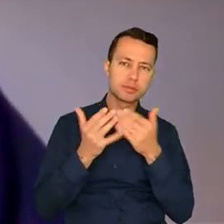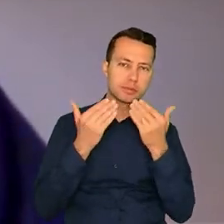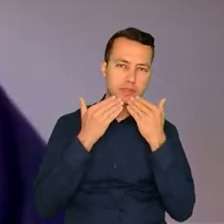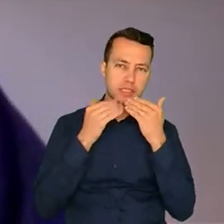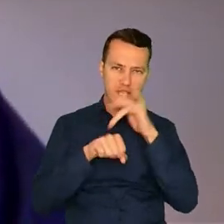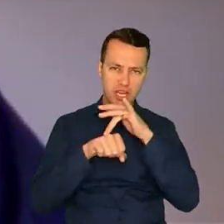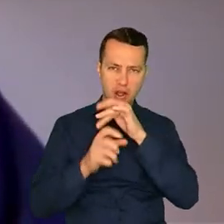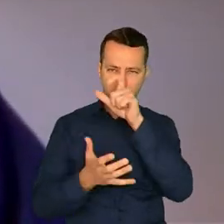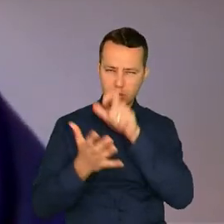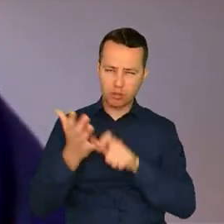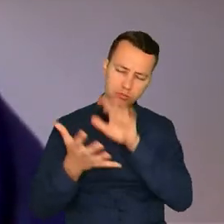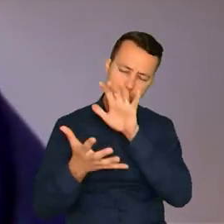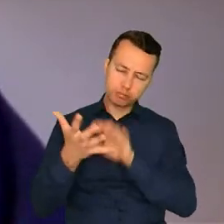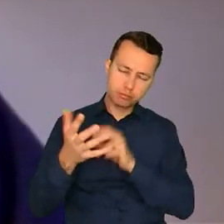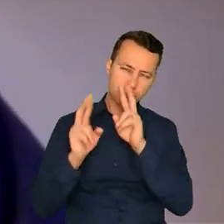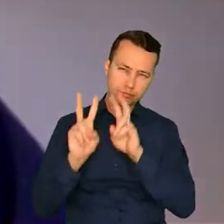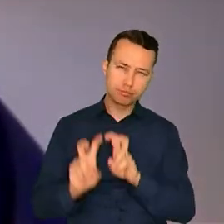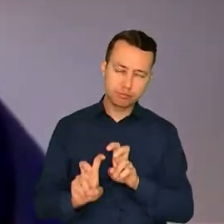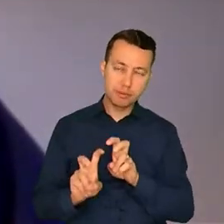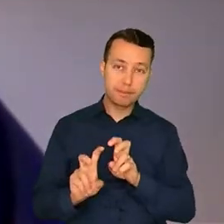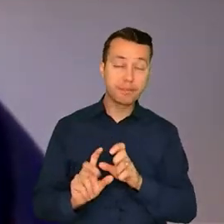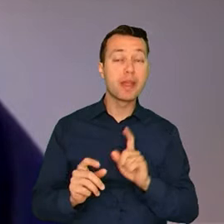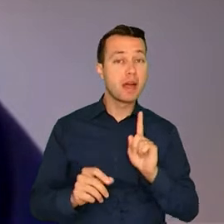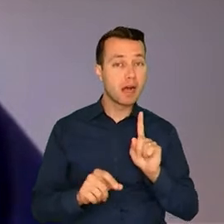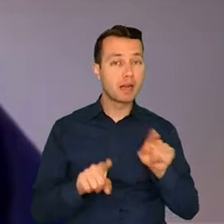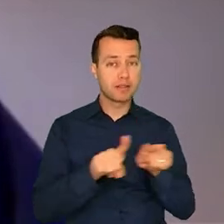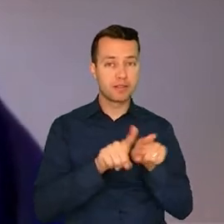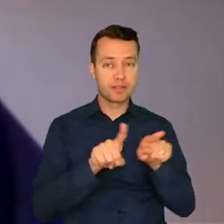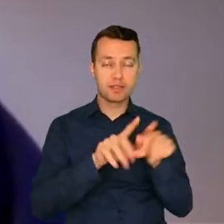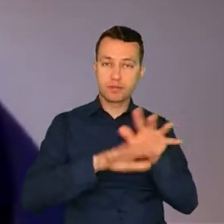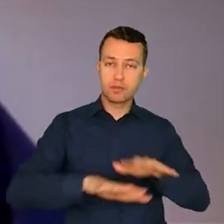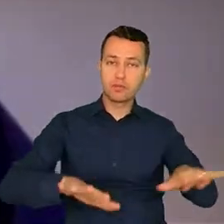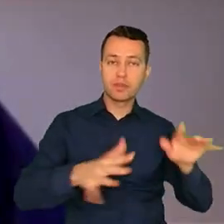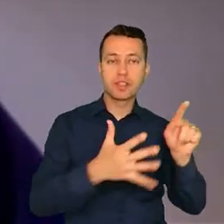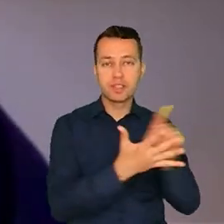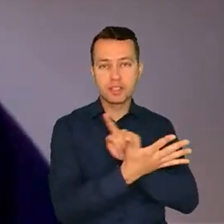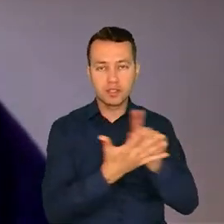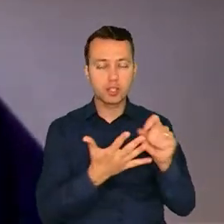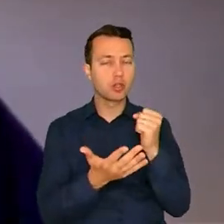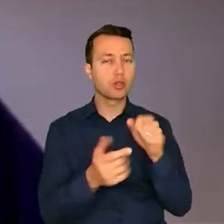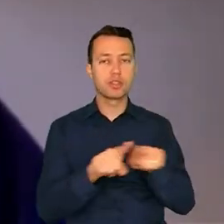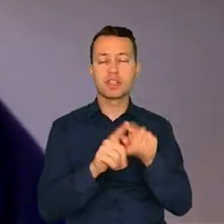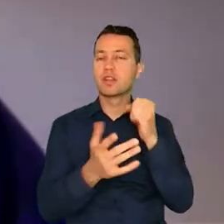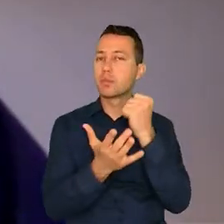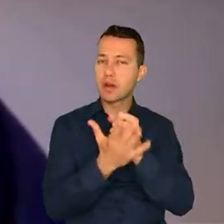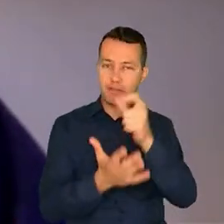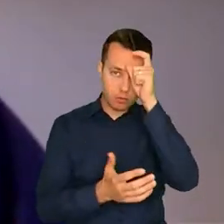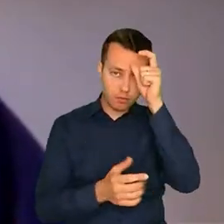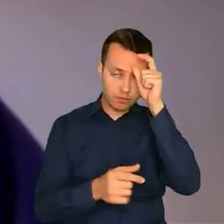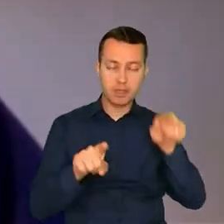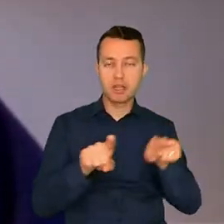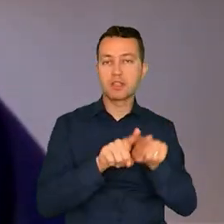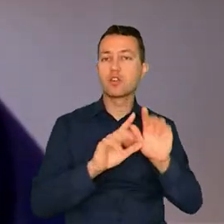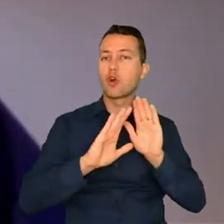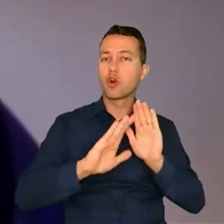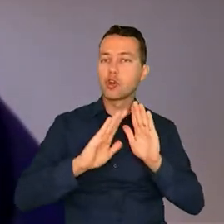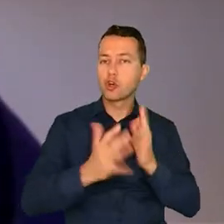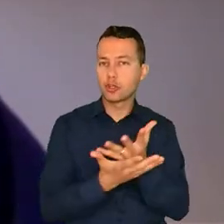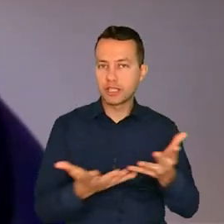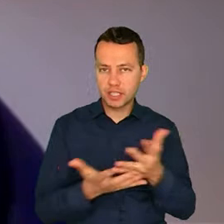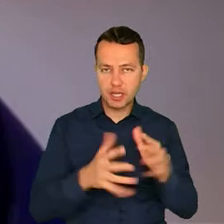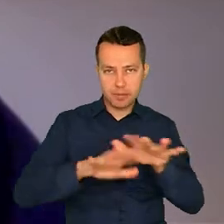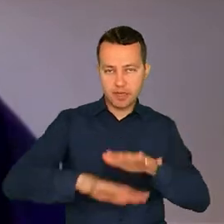the future, but a good identification of risks also in the area of human rights and environmental